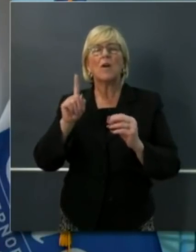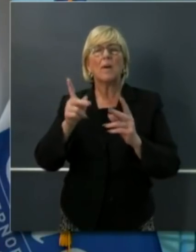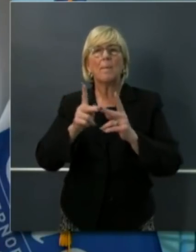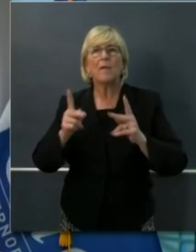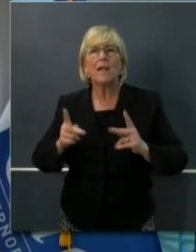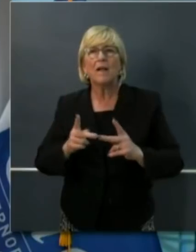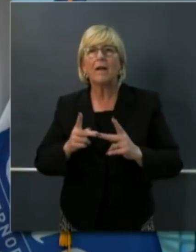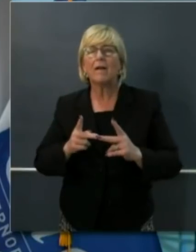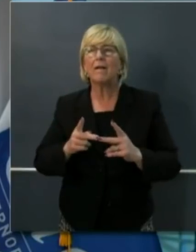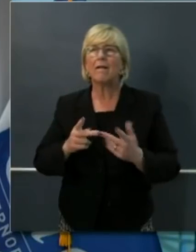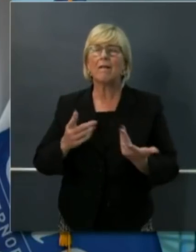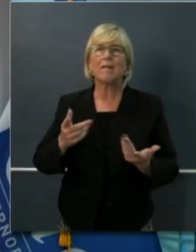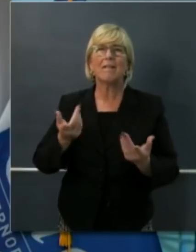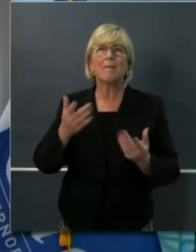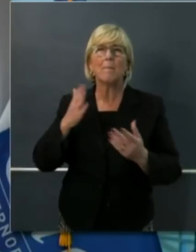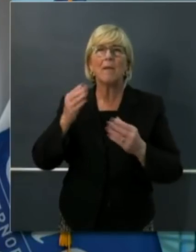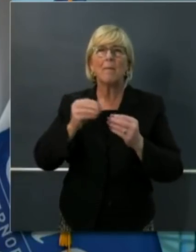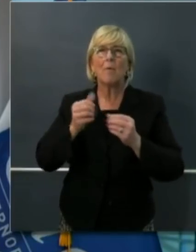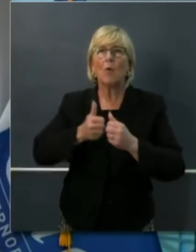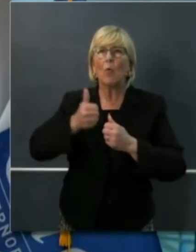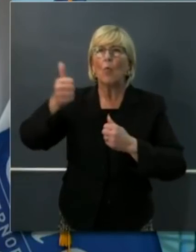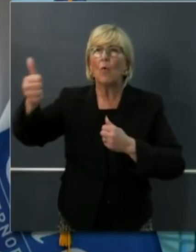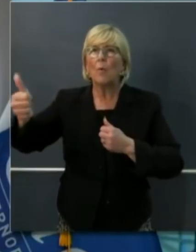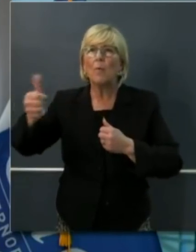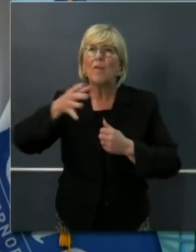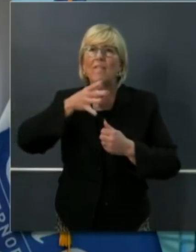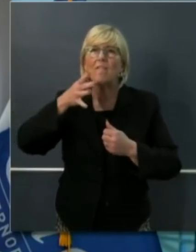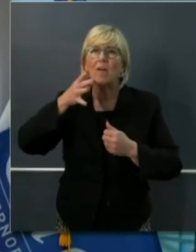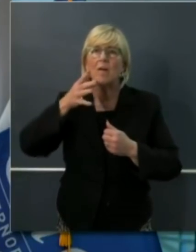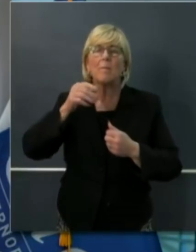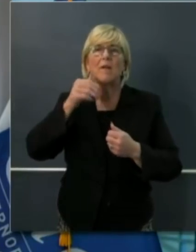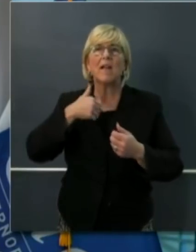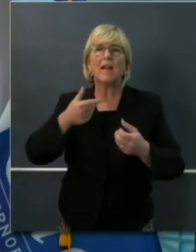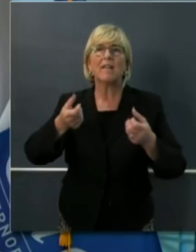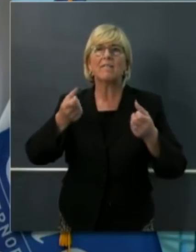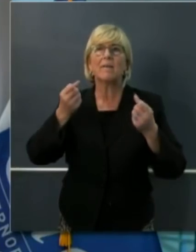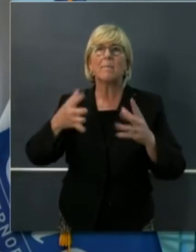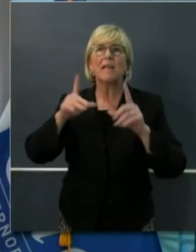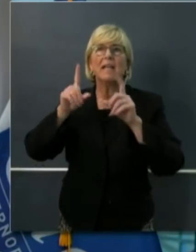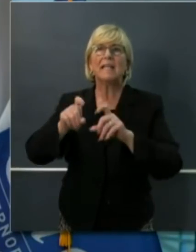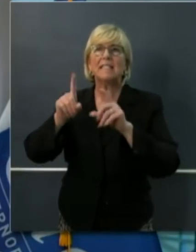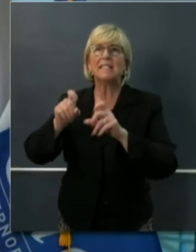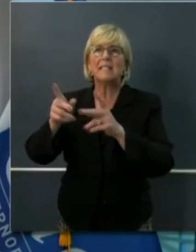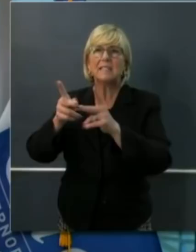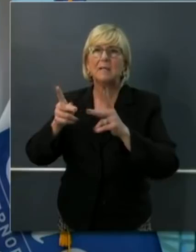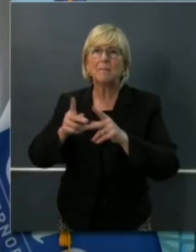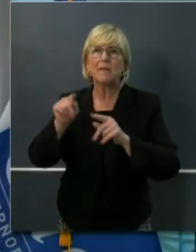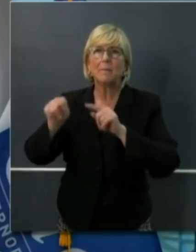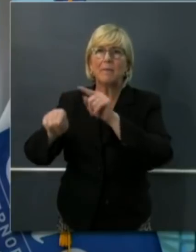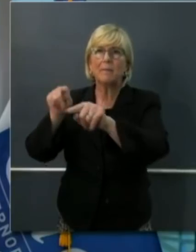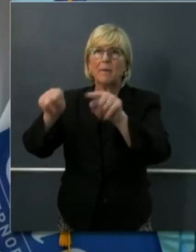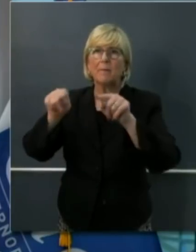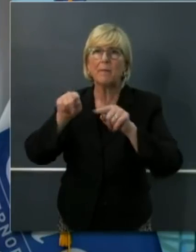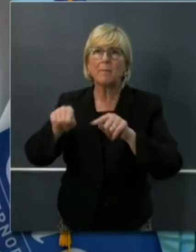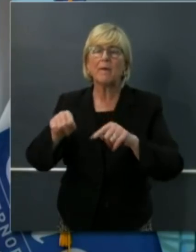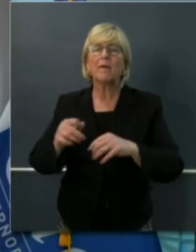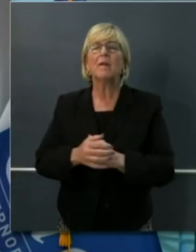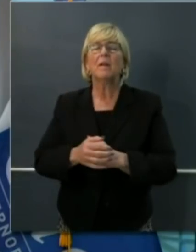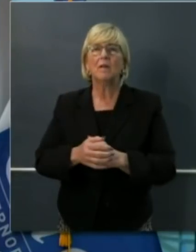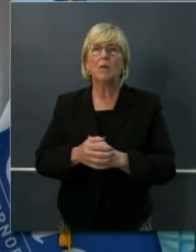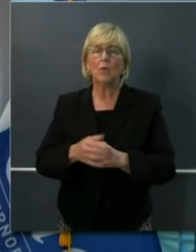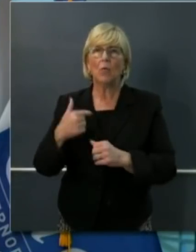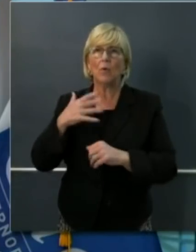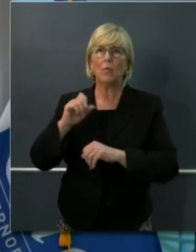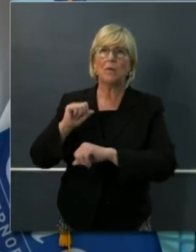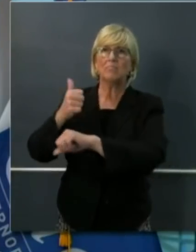that, because they're a bit more remote, don't have as many testing sites that have come together at the local level,